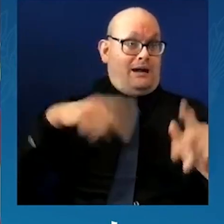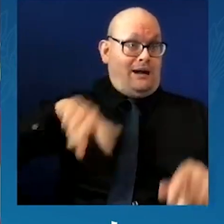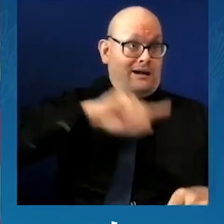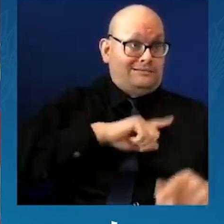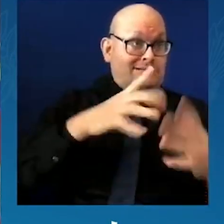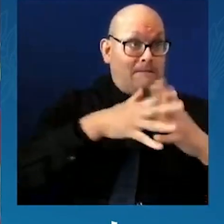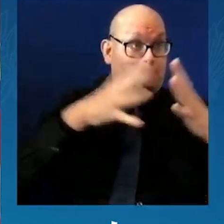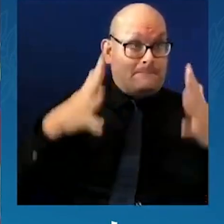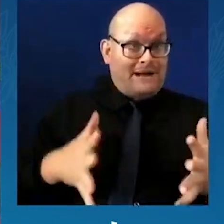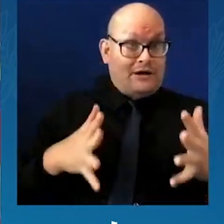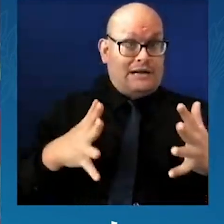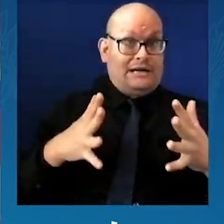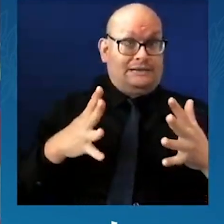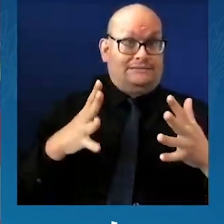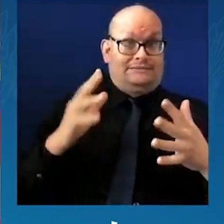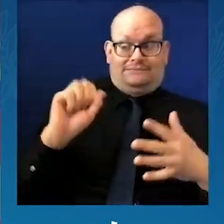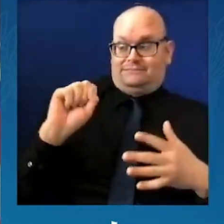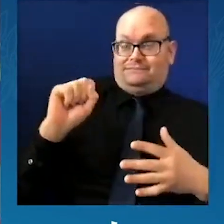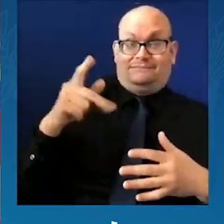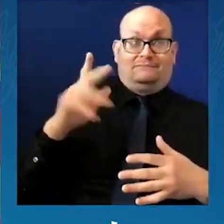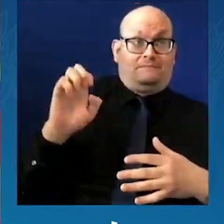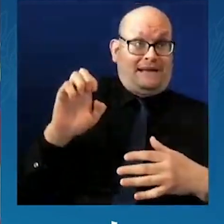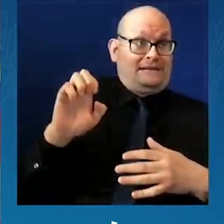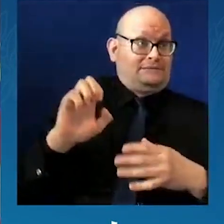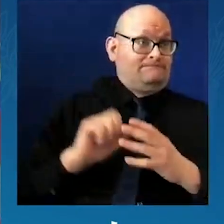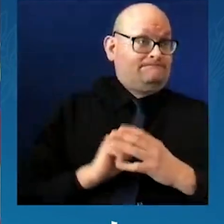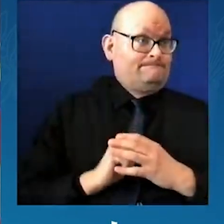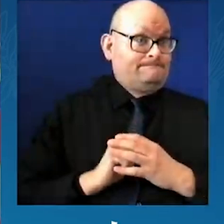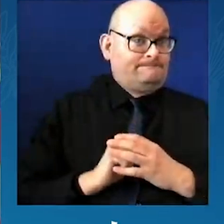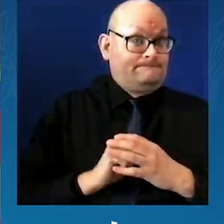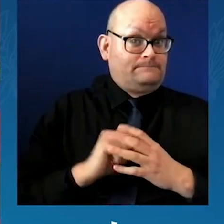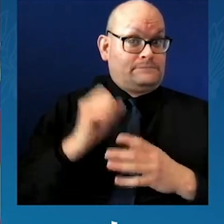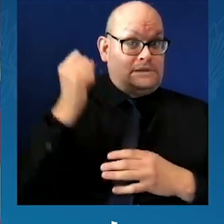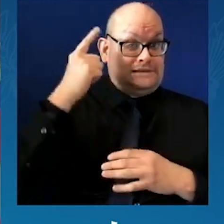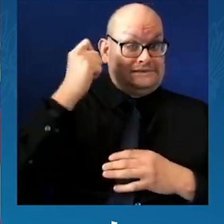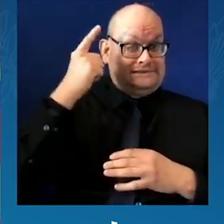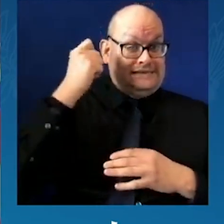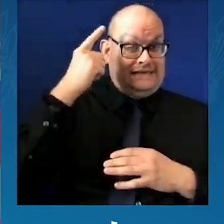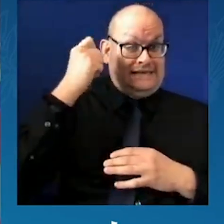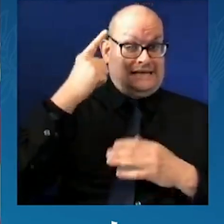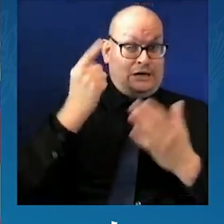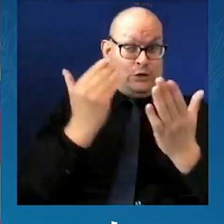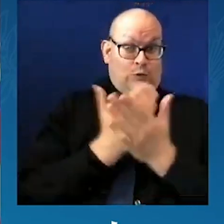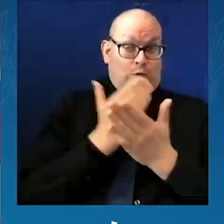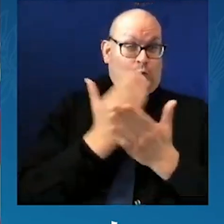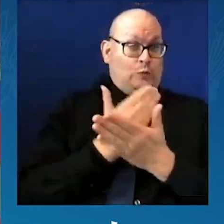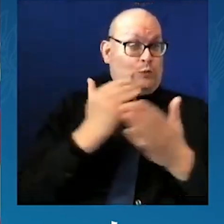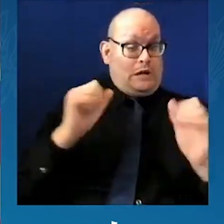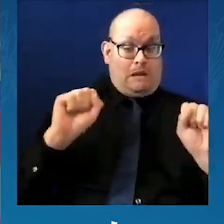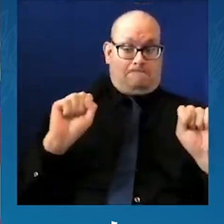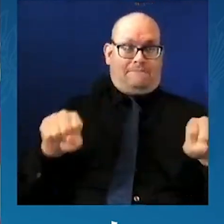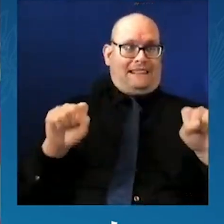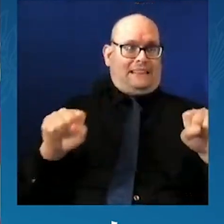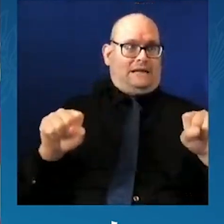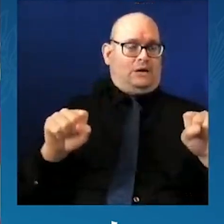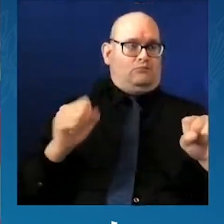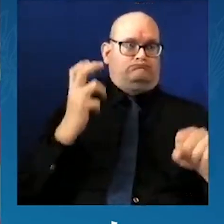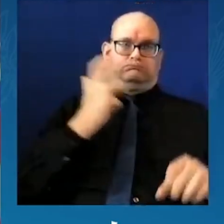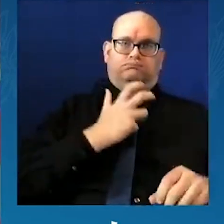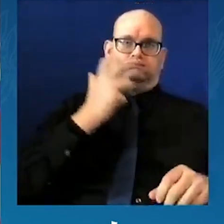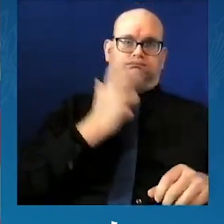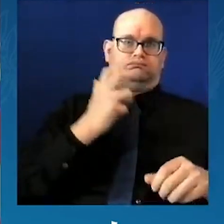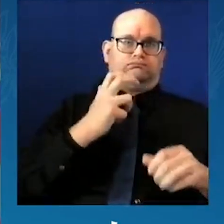because these capabilities are so new, few rules currently exist